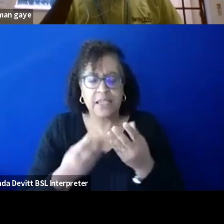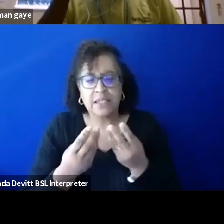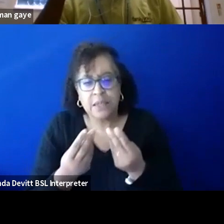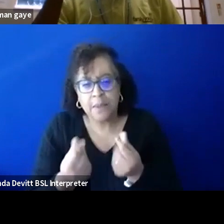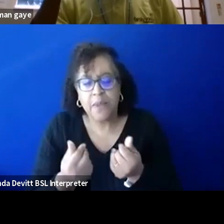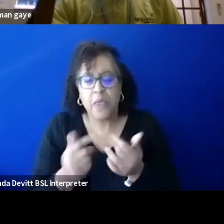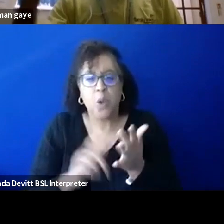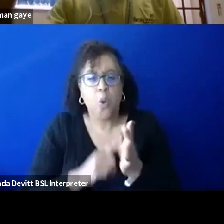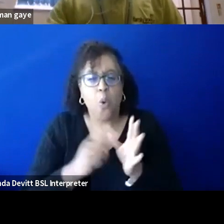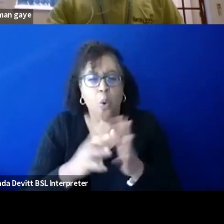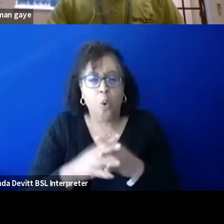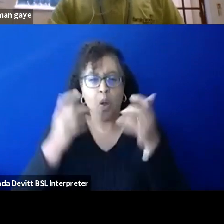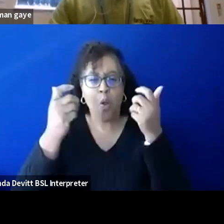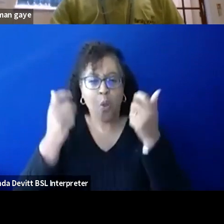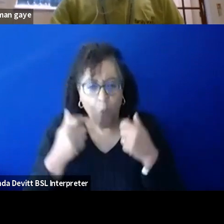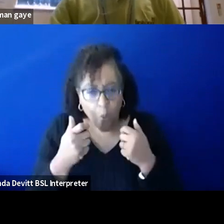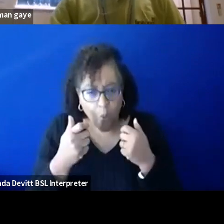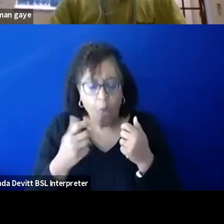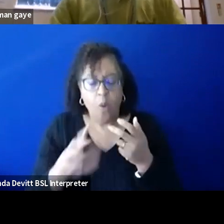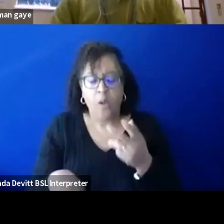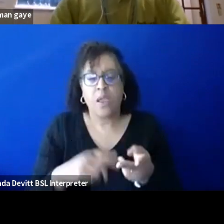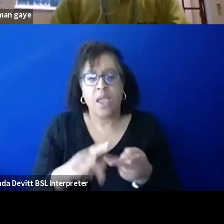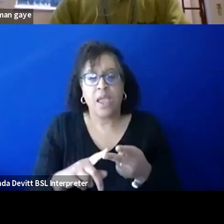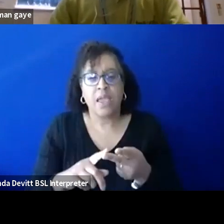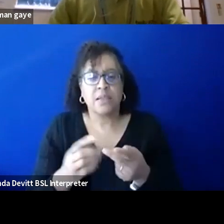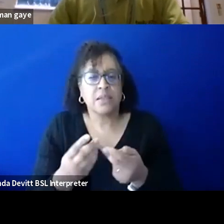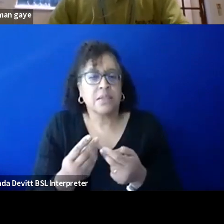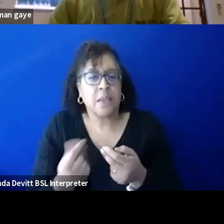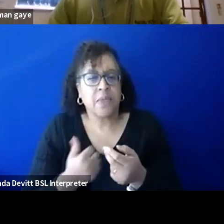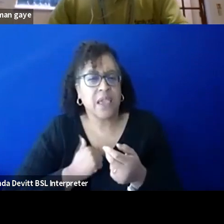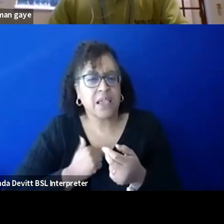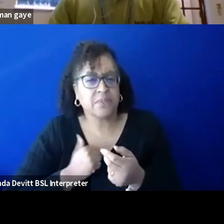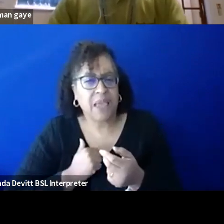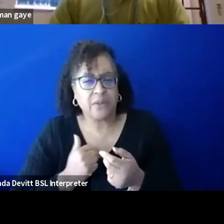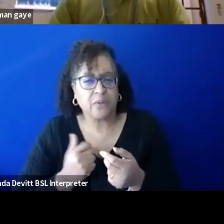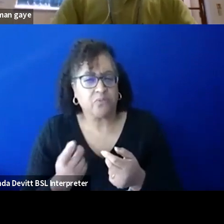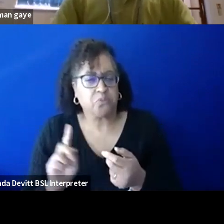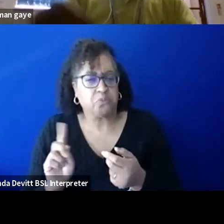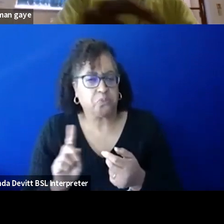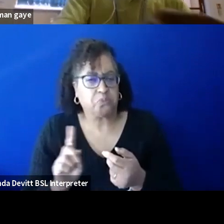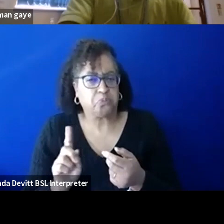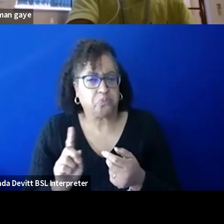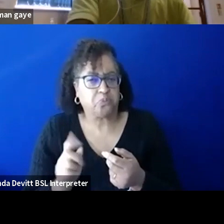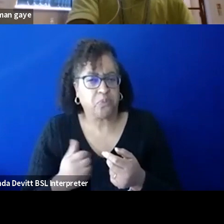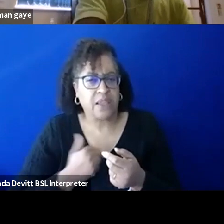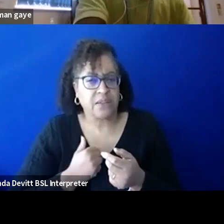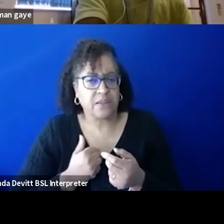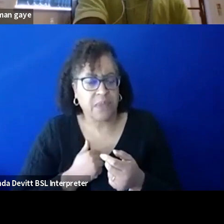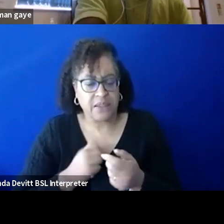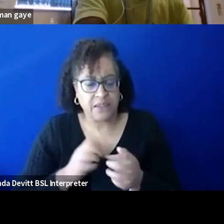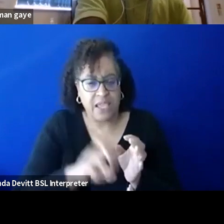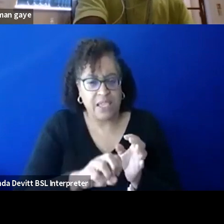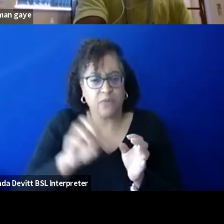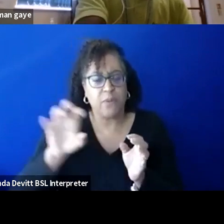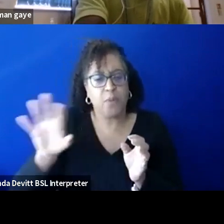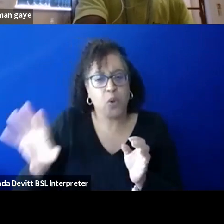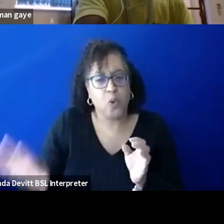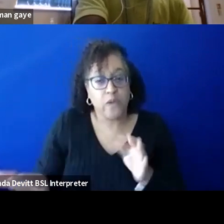the expectations that you should have in terms of what exclusion process should be like and